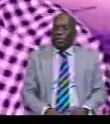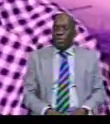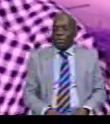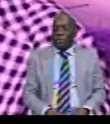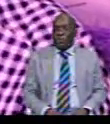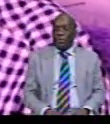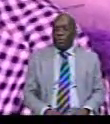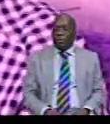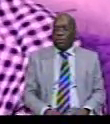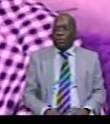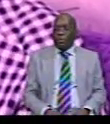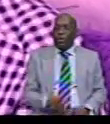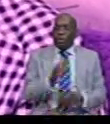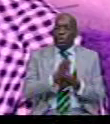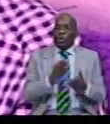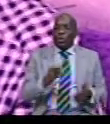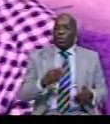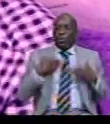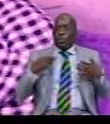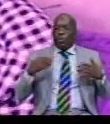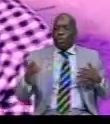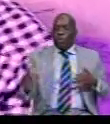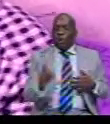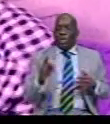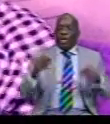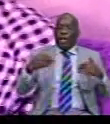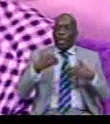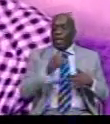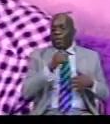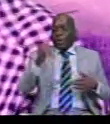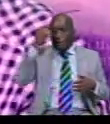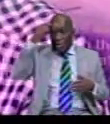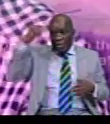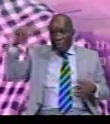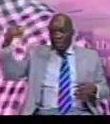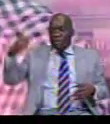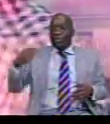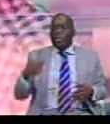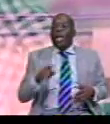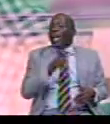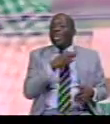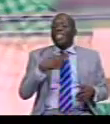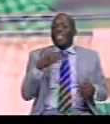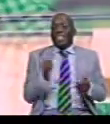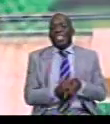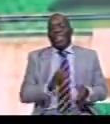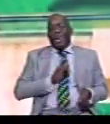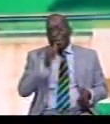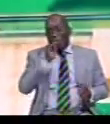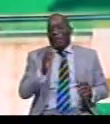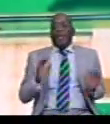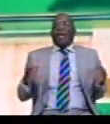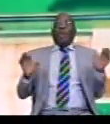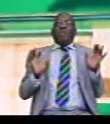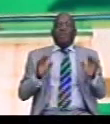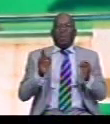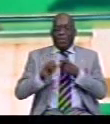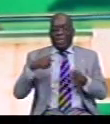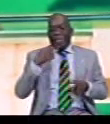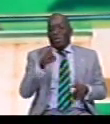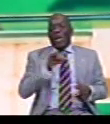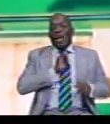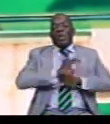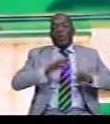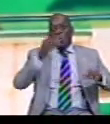Somebody had a dream and you say, I'm afraid to tell you this. I don't know you will take this. I don't know